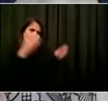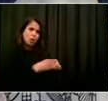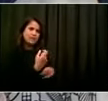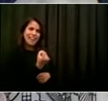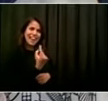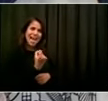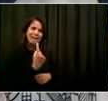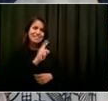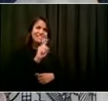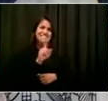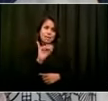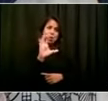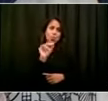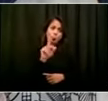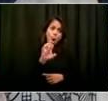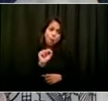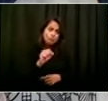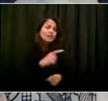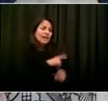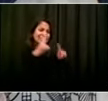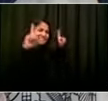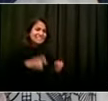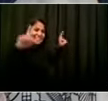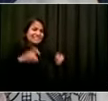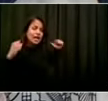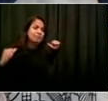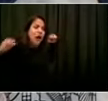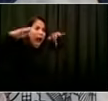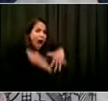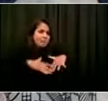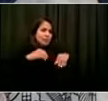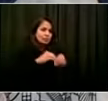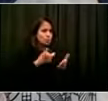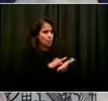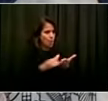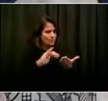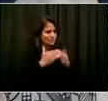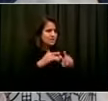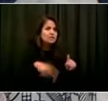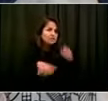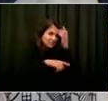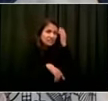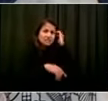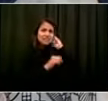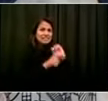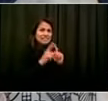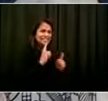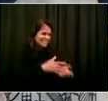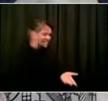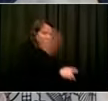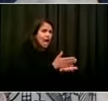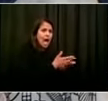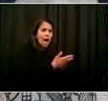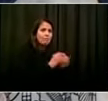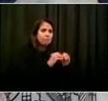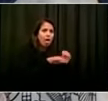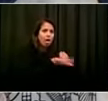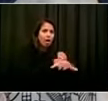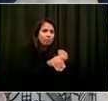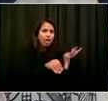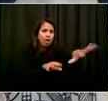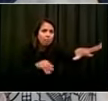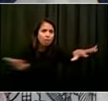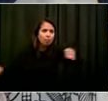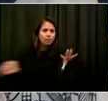tested, that we can stop these zip codes from rising above that level. The 2 we're most concerned about right now are Brighton